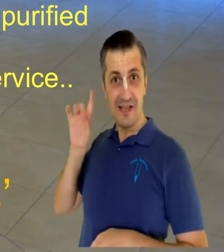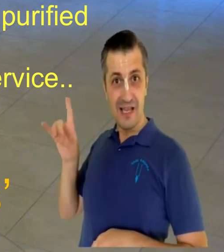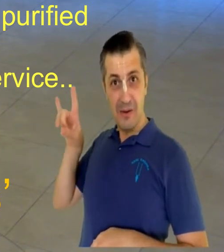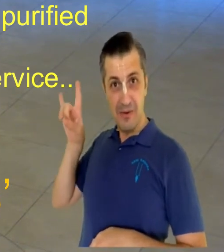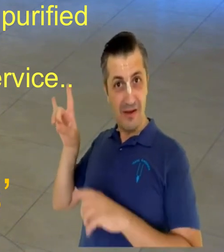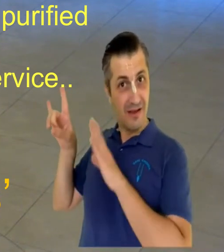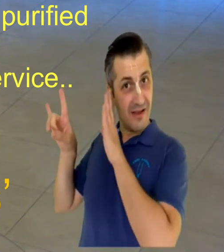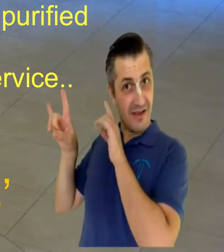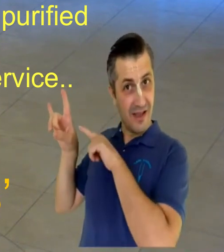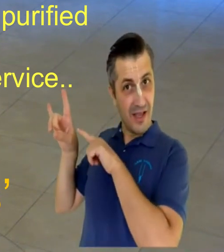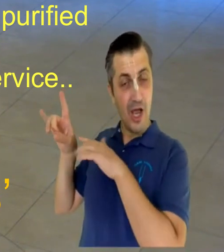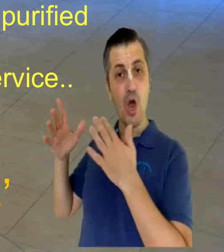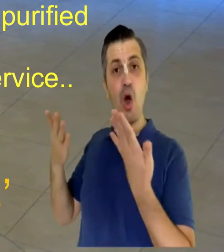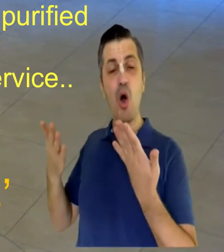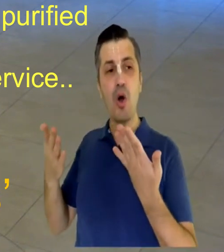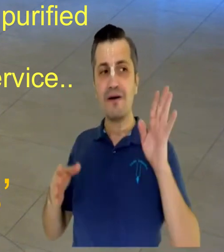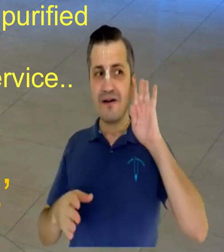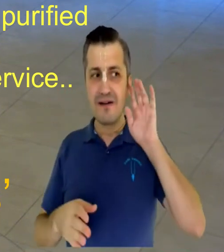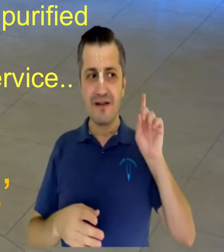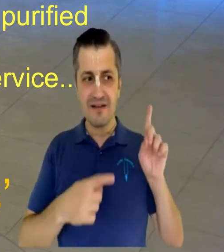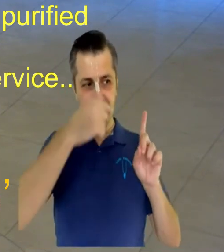more stronger.